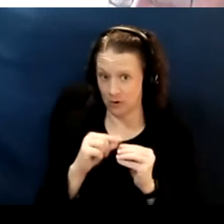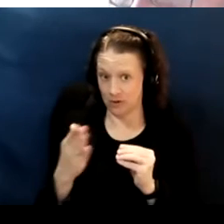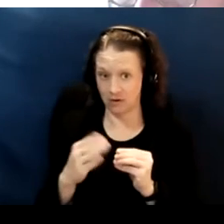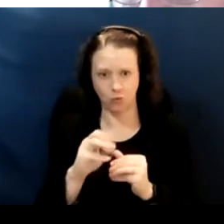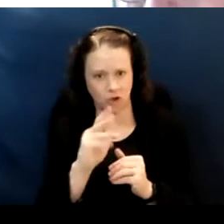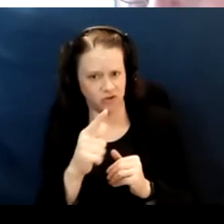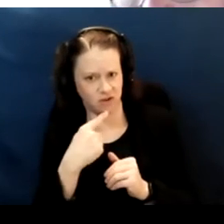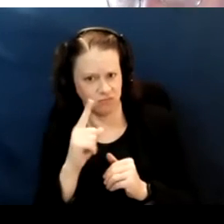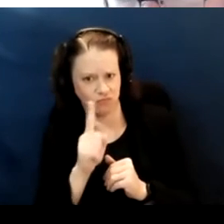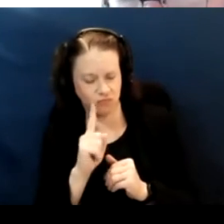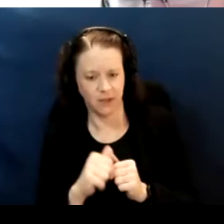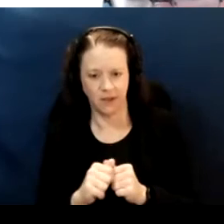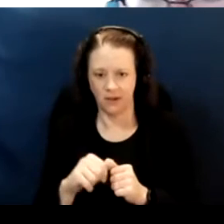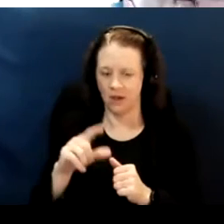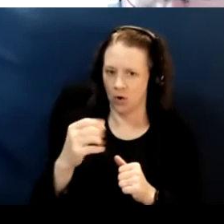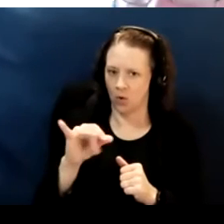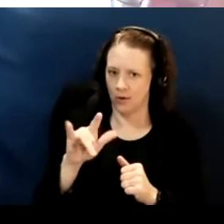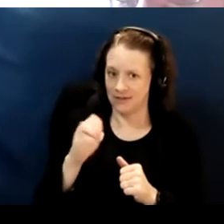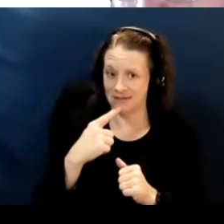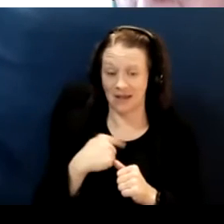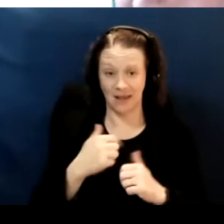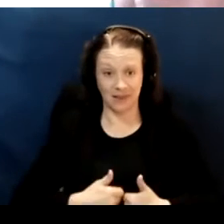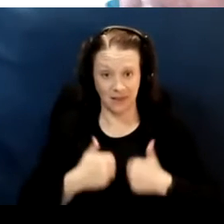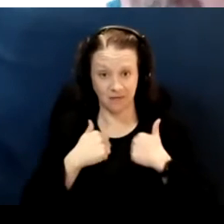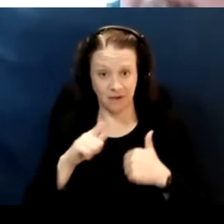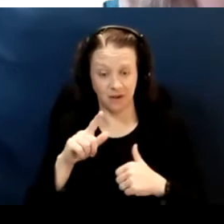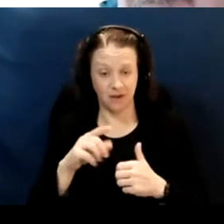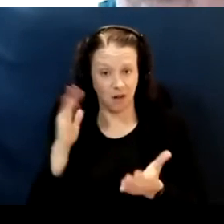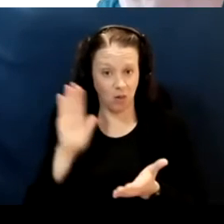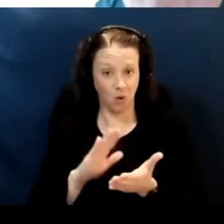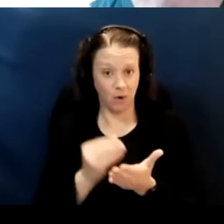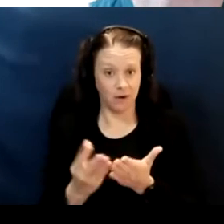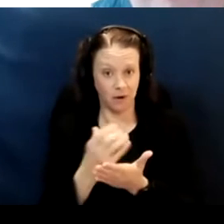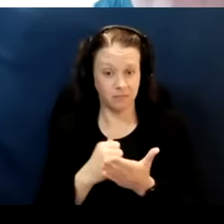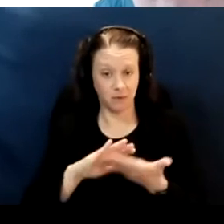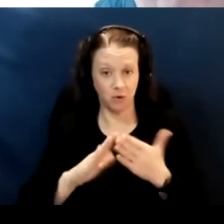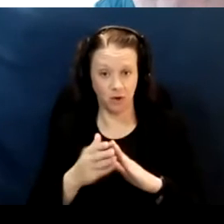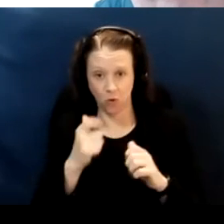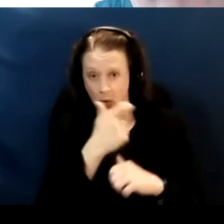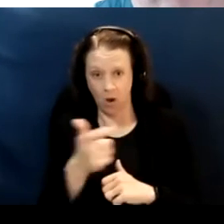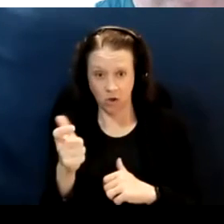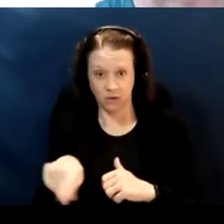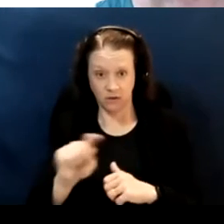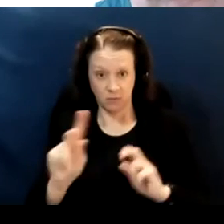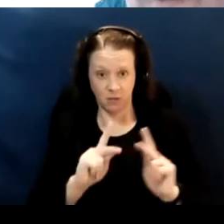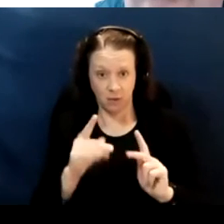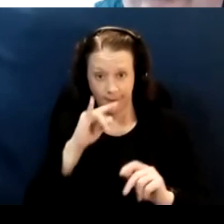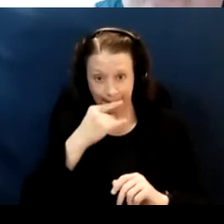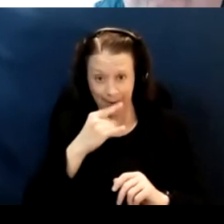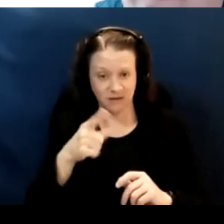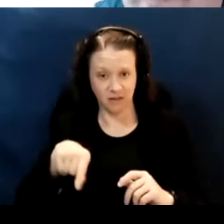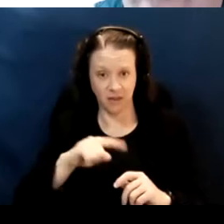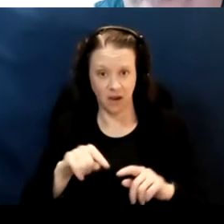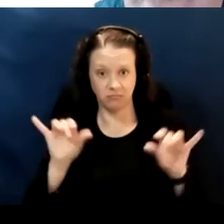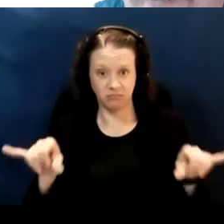low income community. So that's where it hits me. You watch these kids and you watch older people. These people don't go nowhere. So any information, I would pass it to my